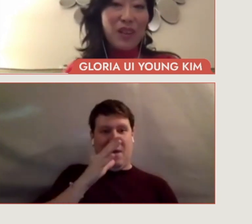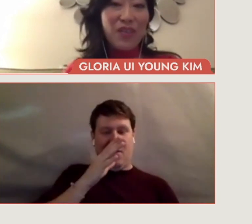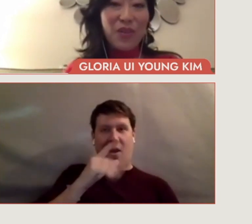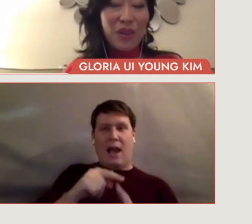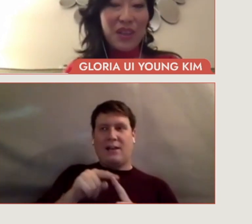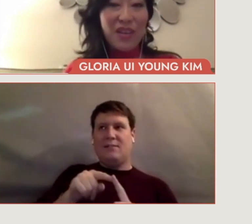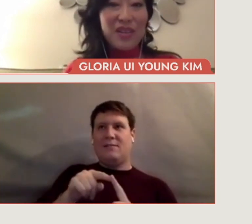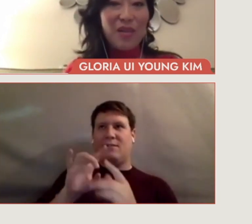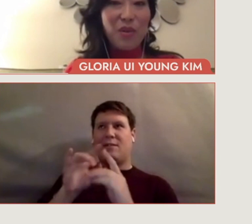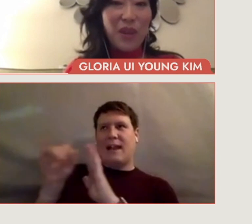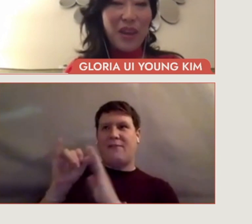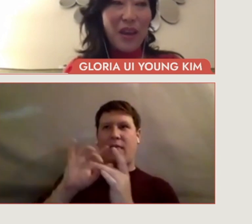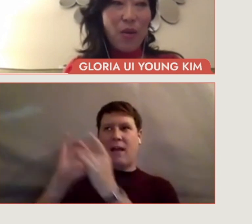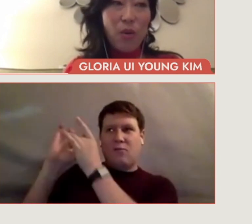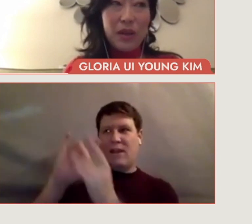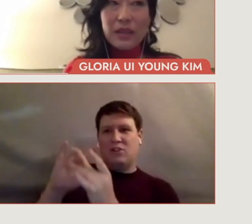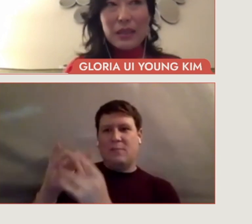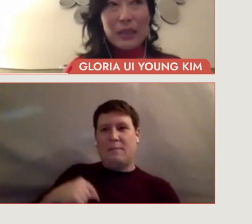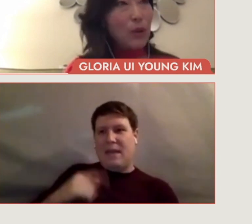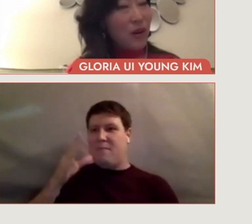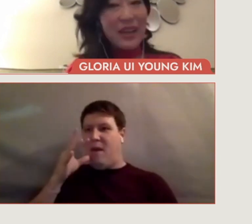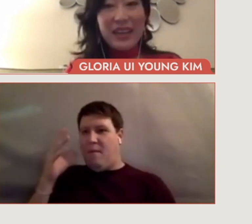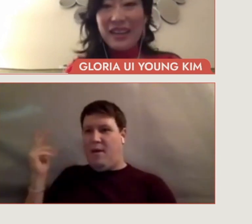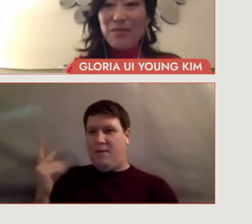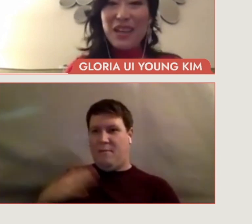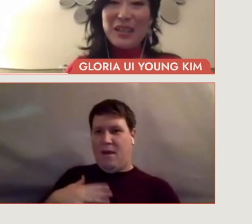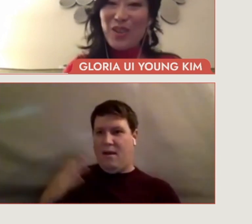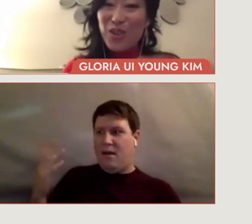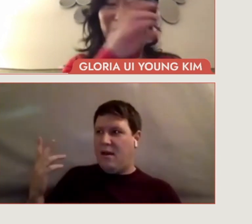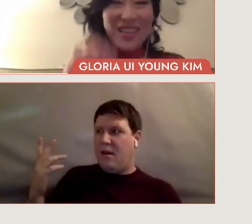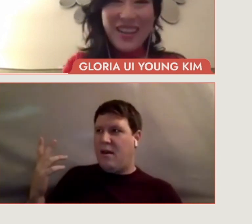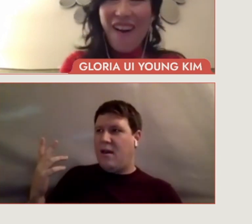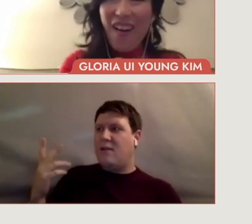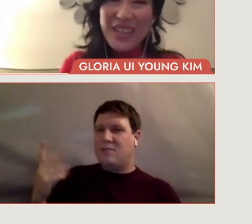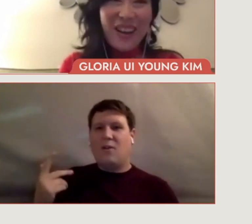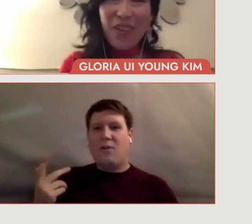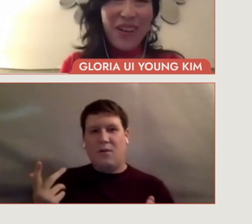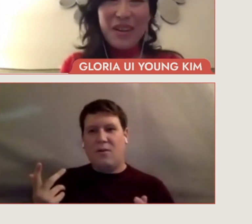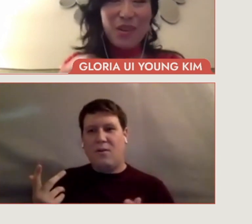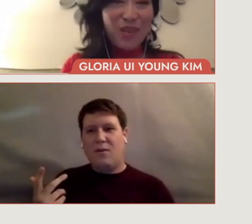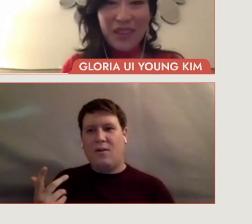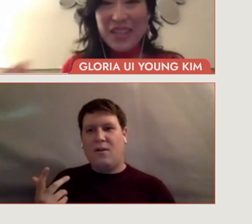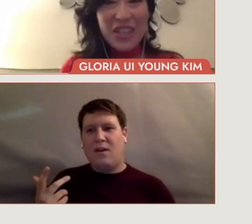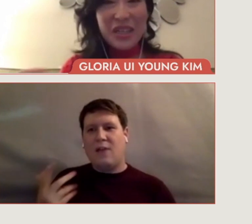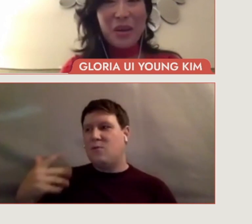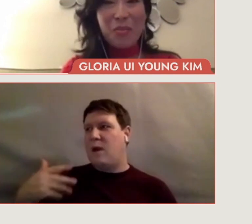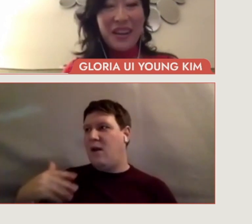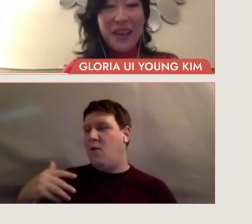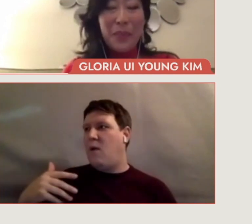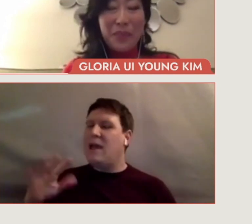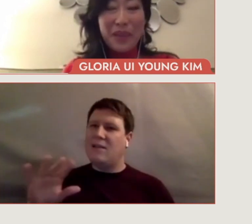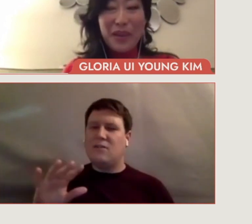story, but like, for a really long time you're like, what is this story? Because there's also this, all this stuff around the abusive relationship,